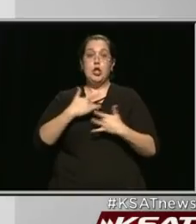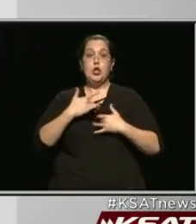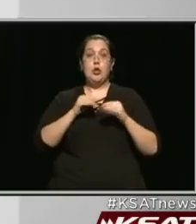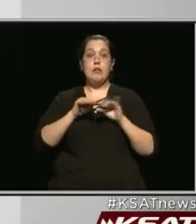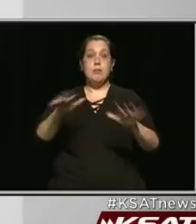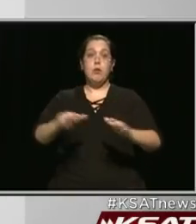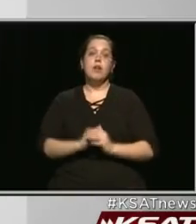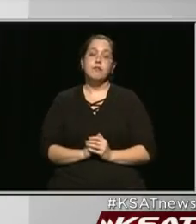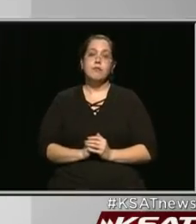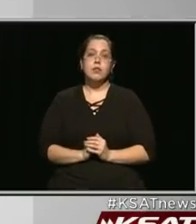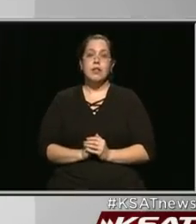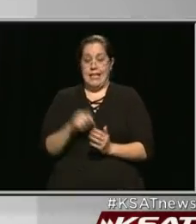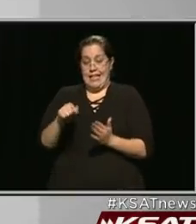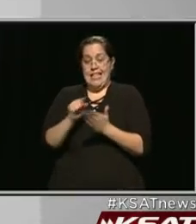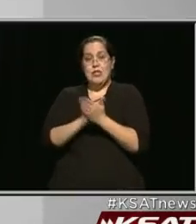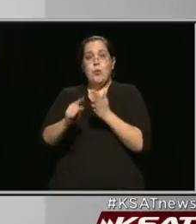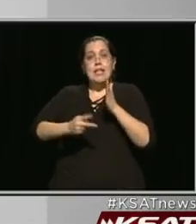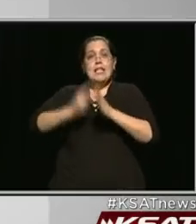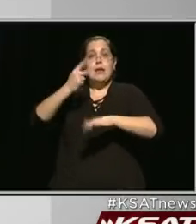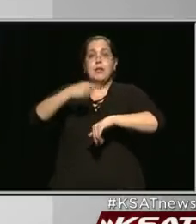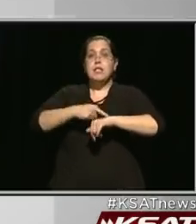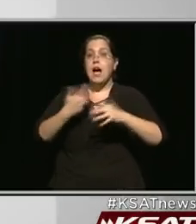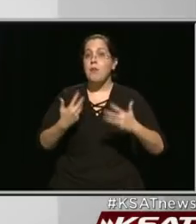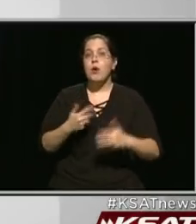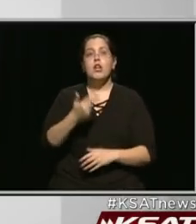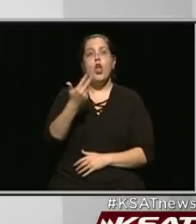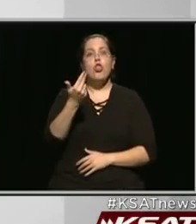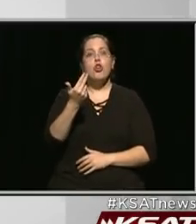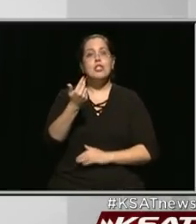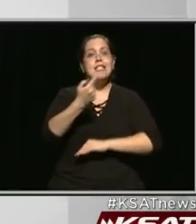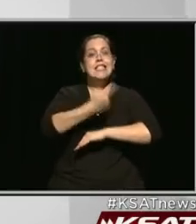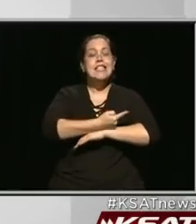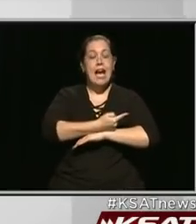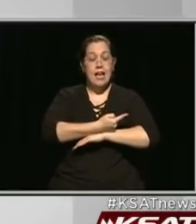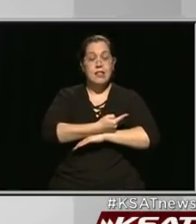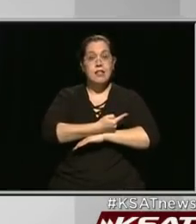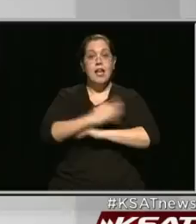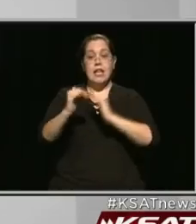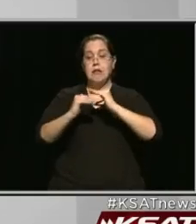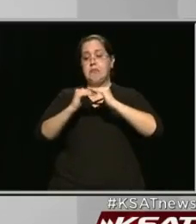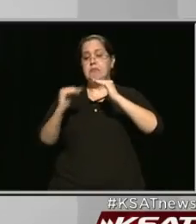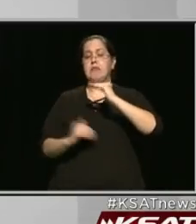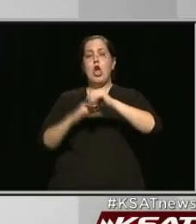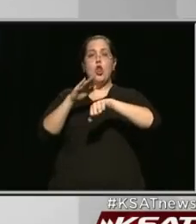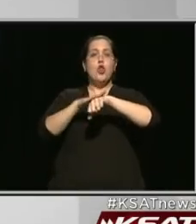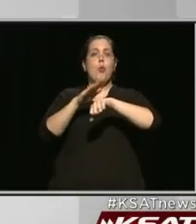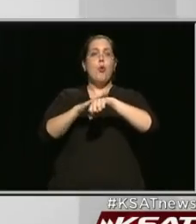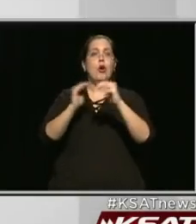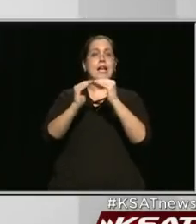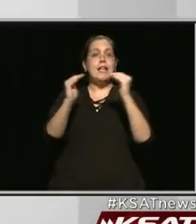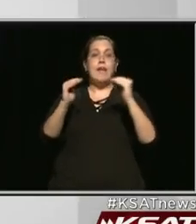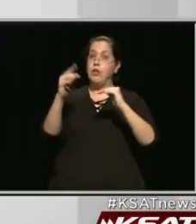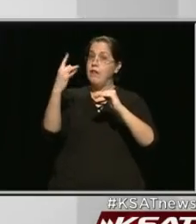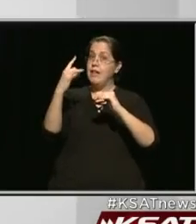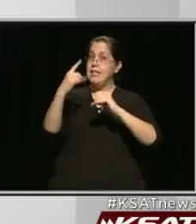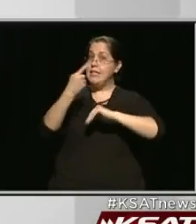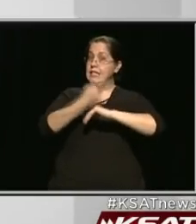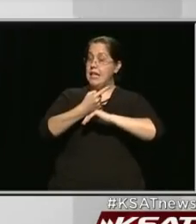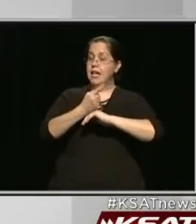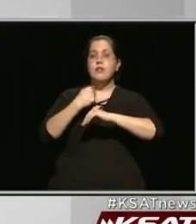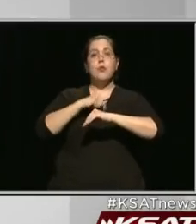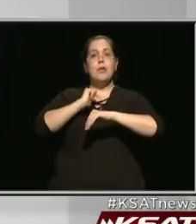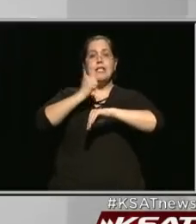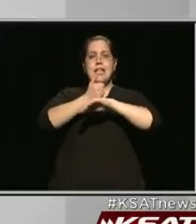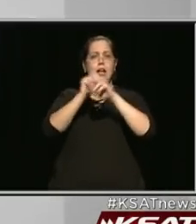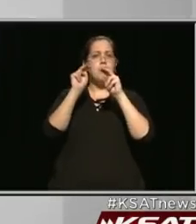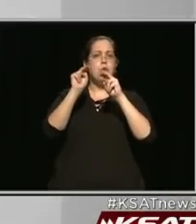spread. As of this week, the doubling time is now 13 days, which is well below the warning threshold of 18 days that we had set up to